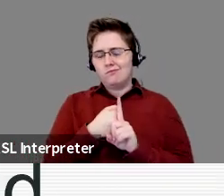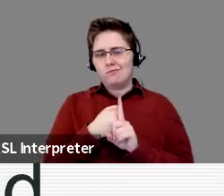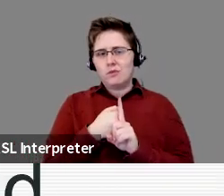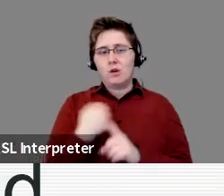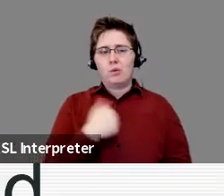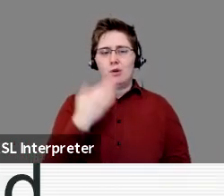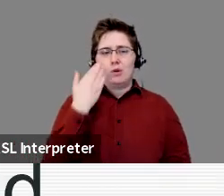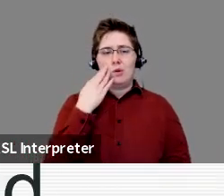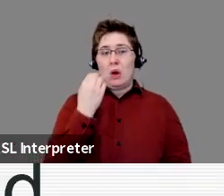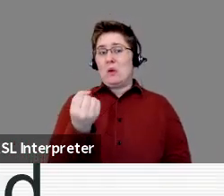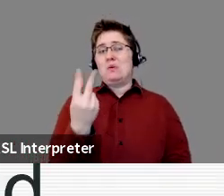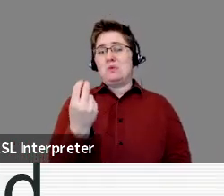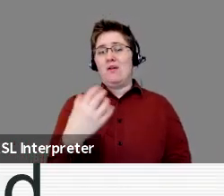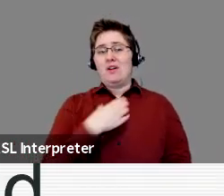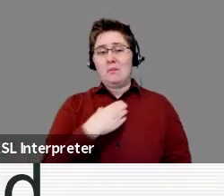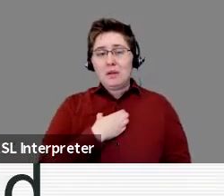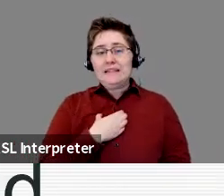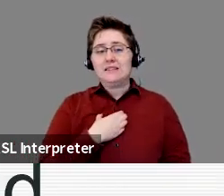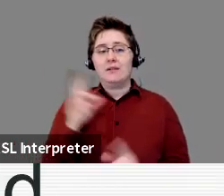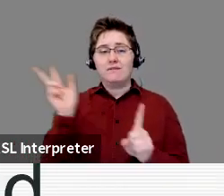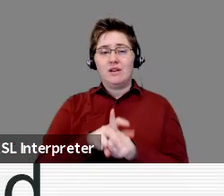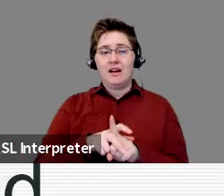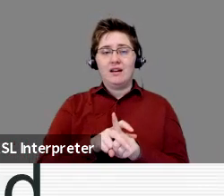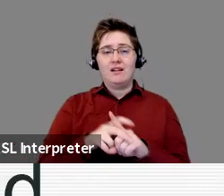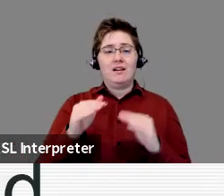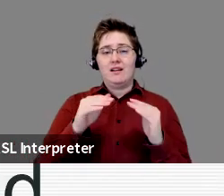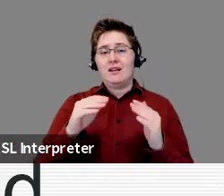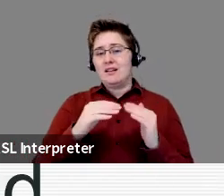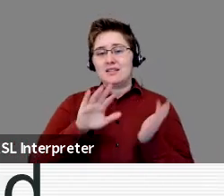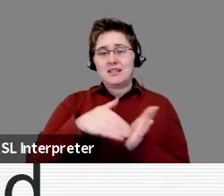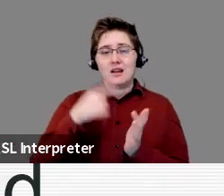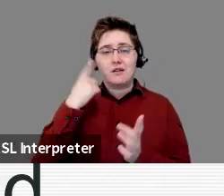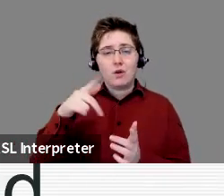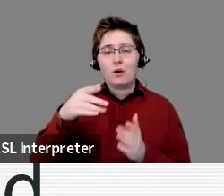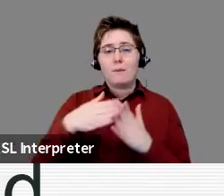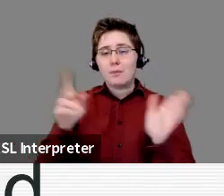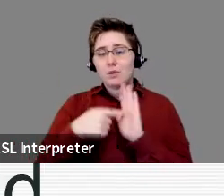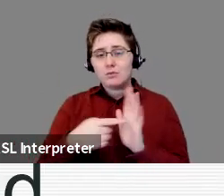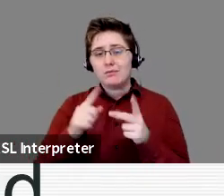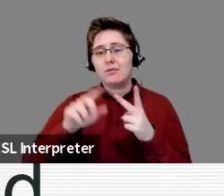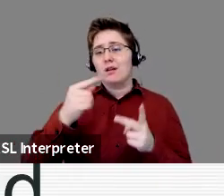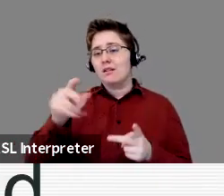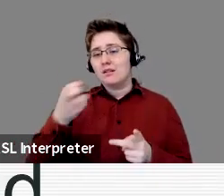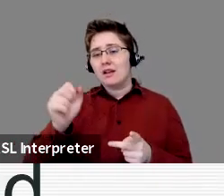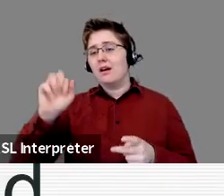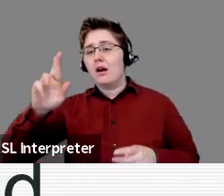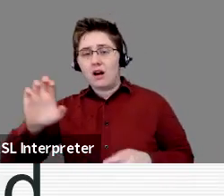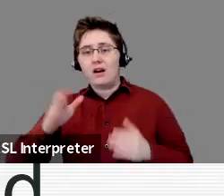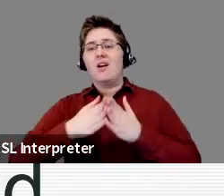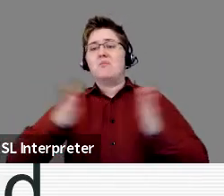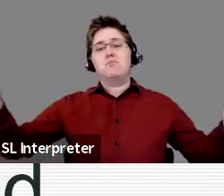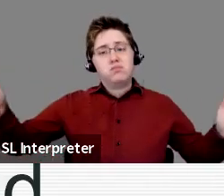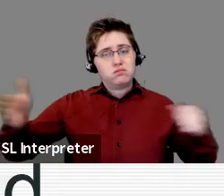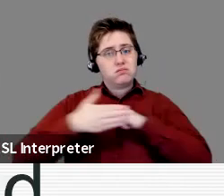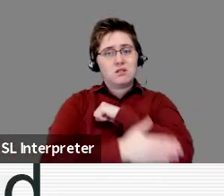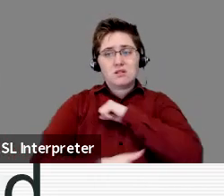12 complaints were filed by partners like Center for Public Representation, the ARC, across the country. This covered a few different